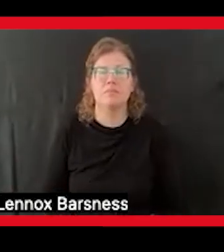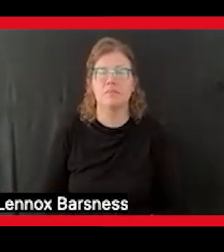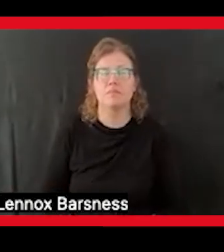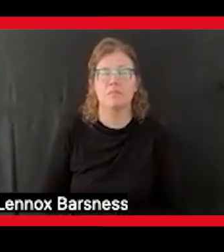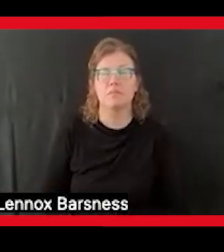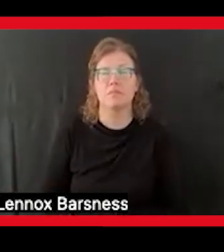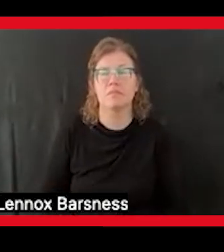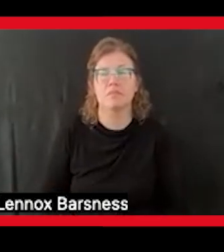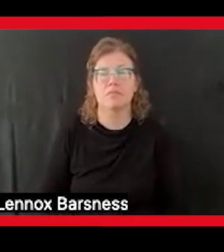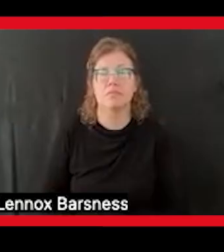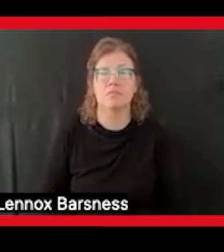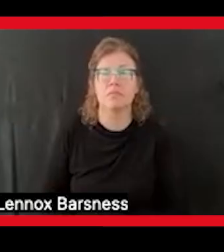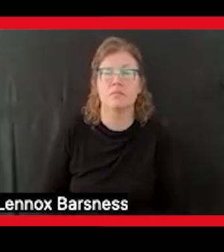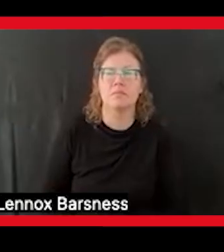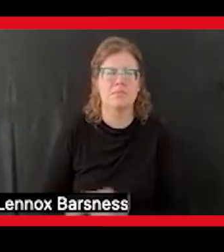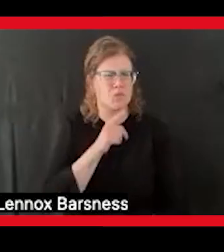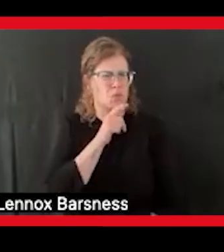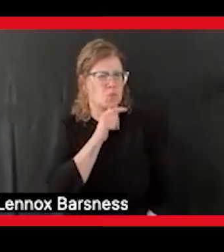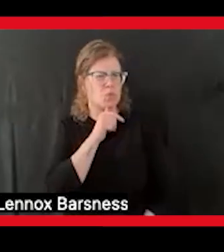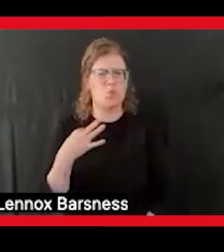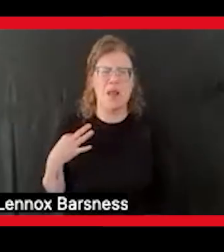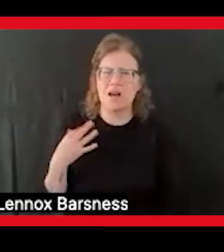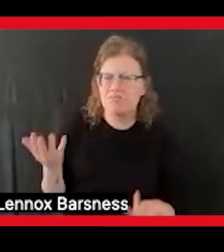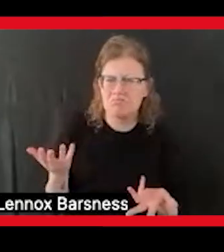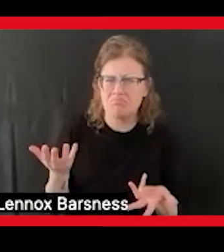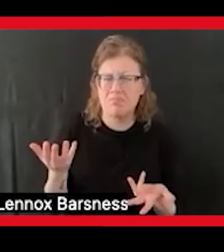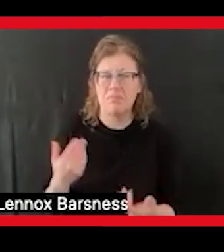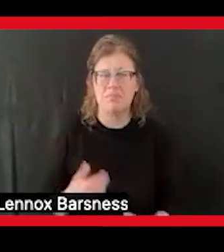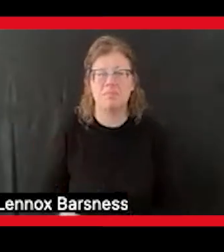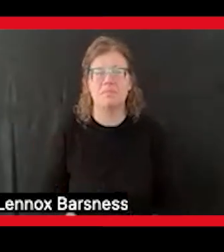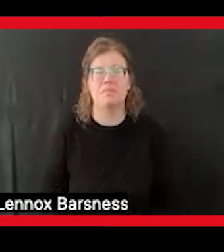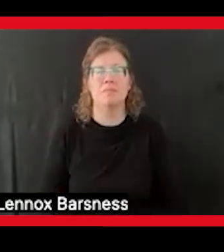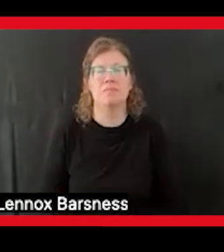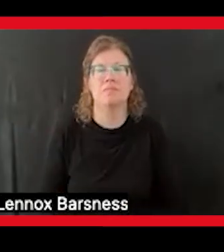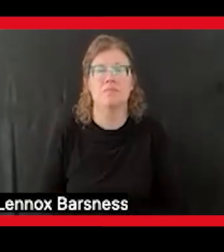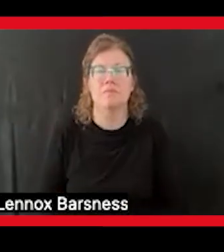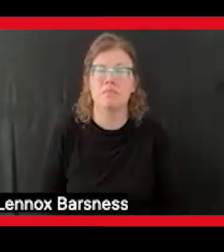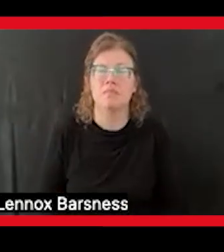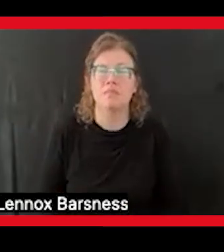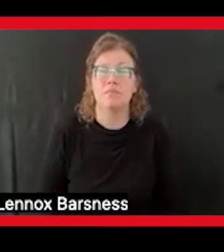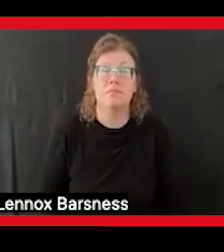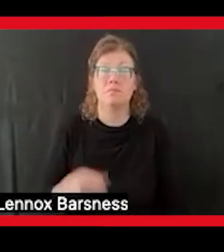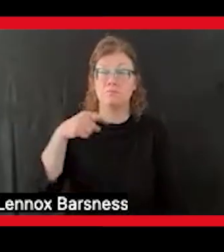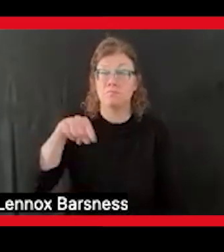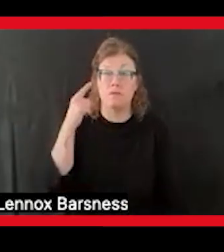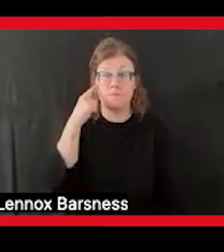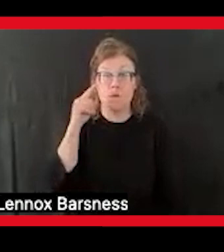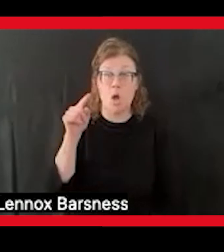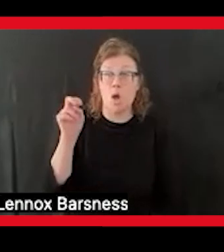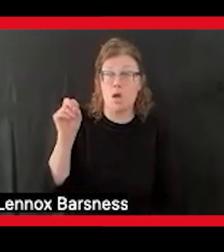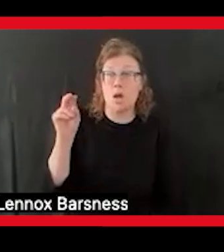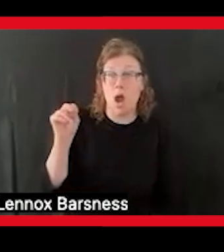Who can apply? This program is open to registered nonprofit arts organizations in